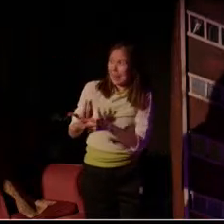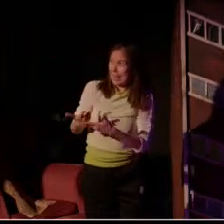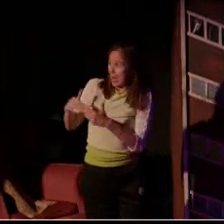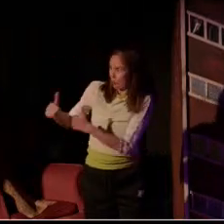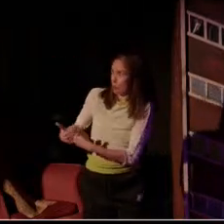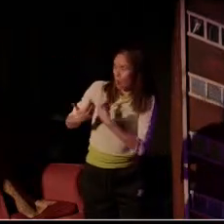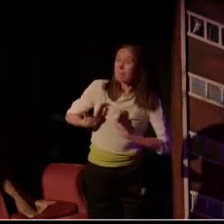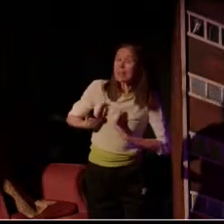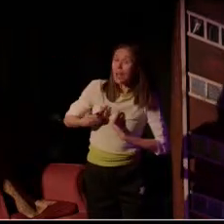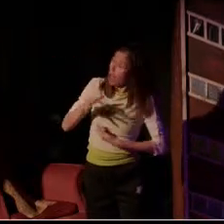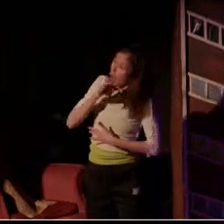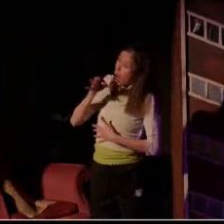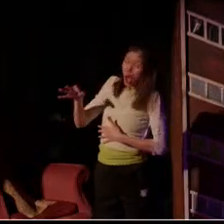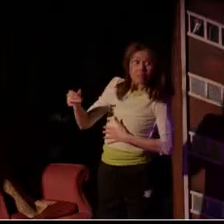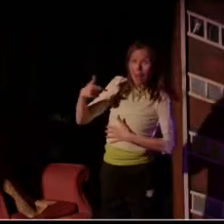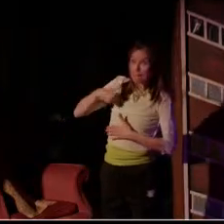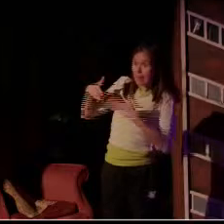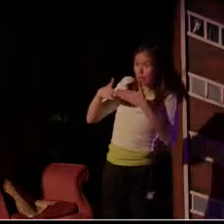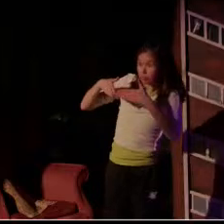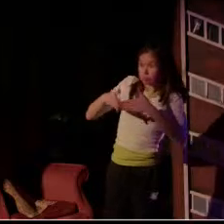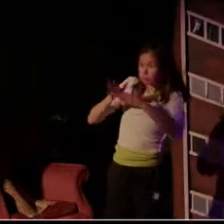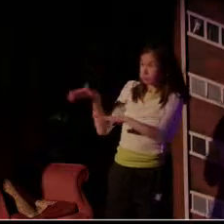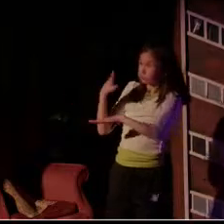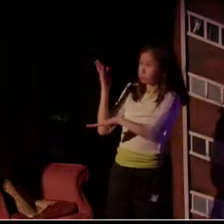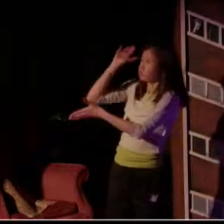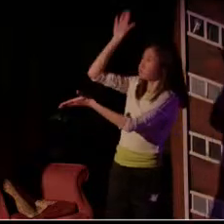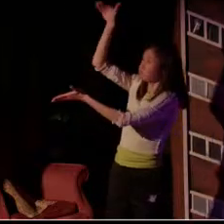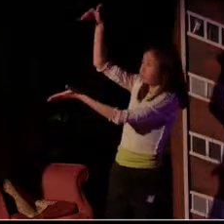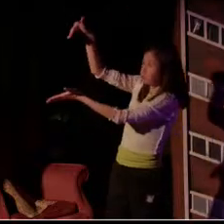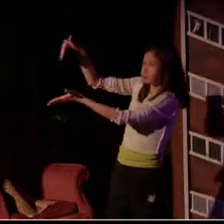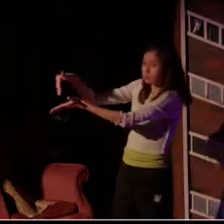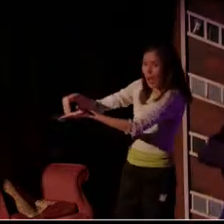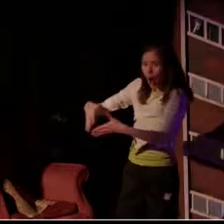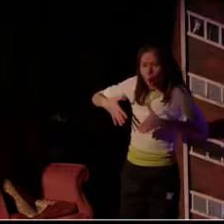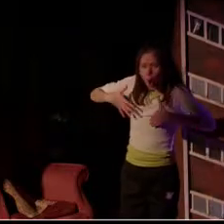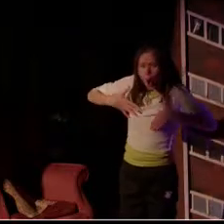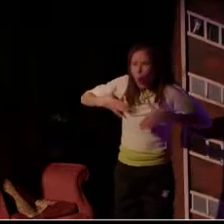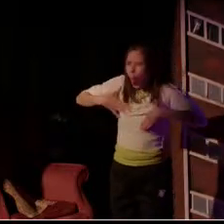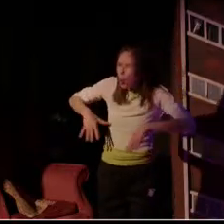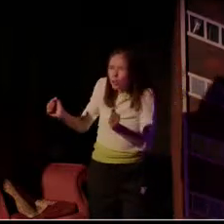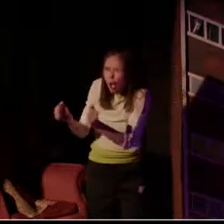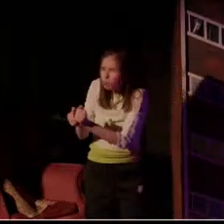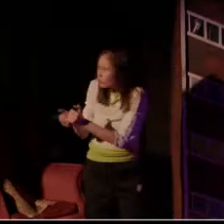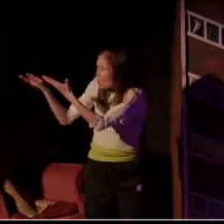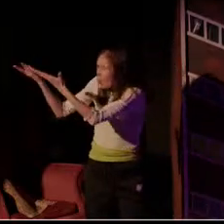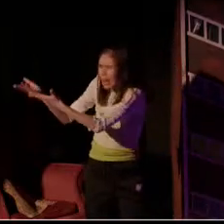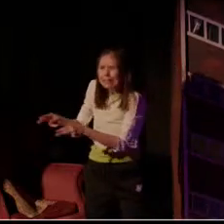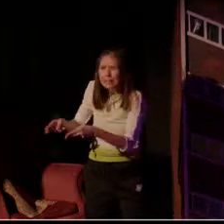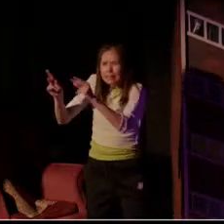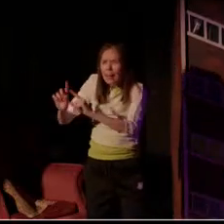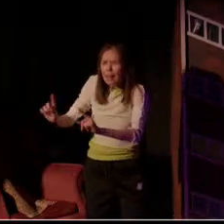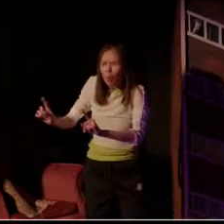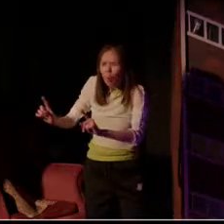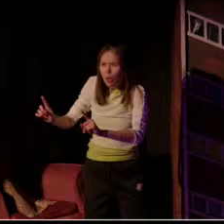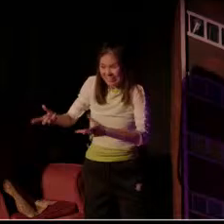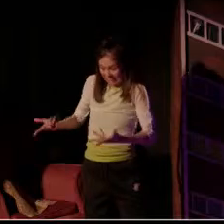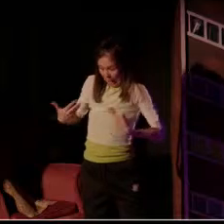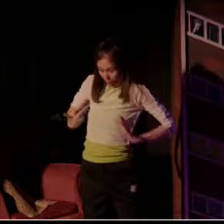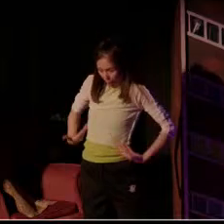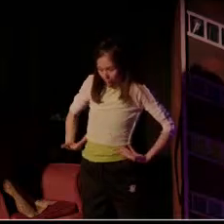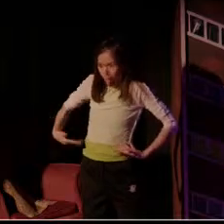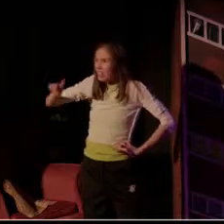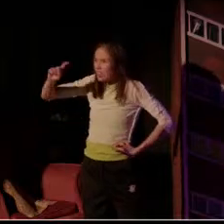What shall I wear? I'm not tired as fair Bohemia's air, nor will be in Sicilia. Oh, fear none of